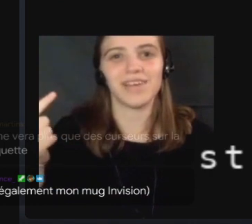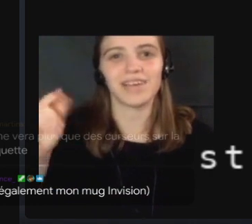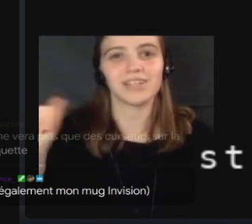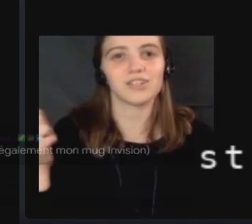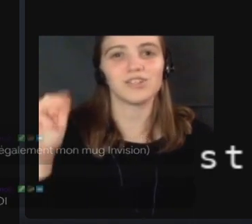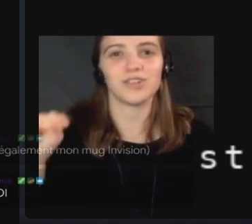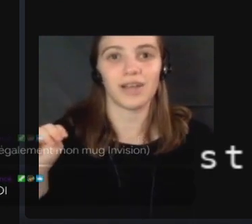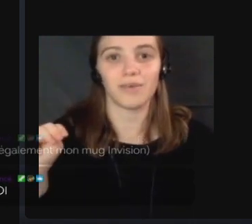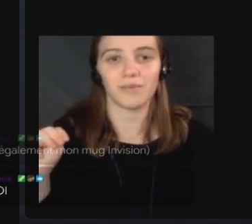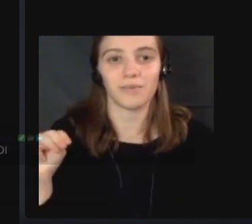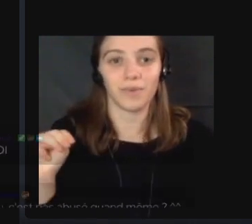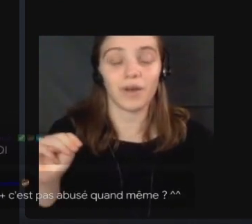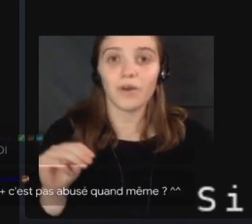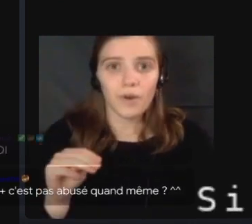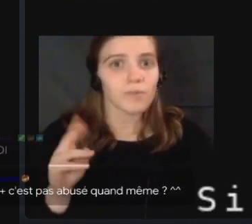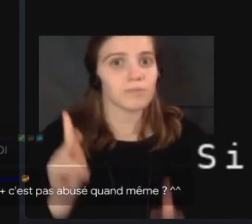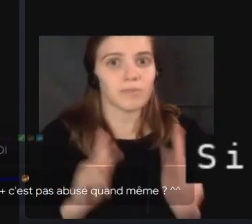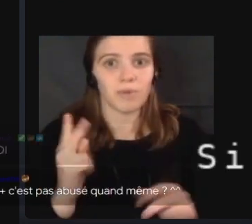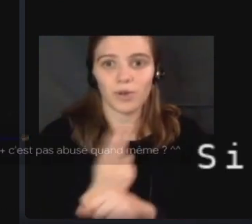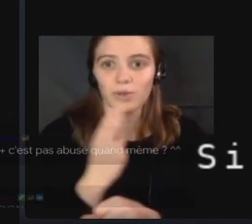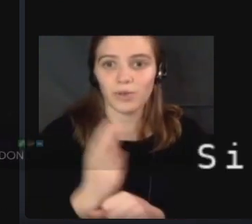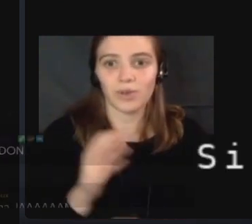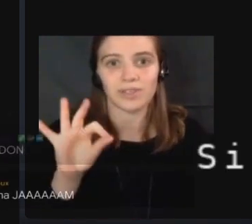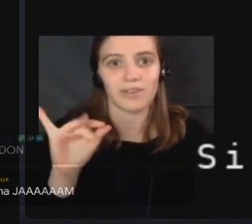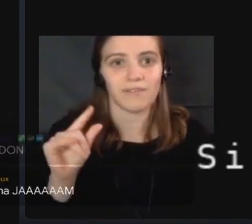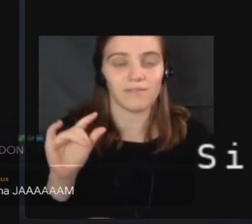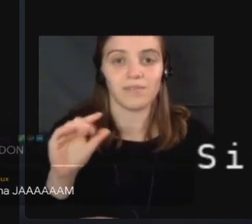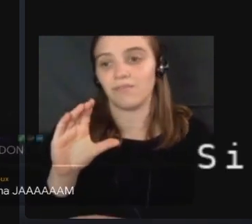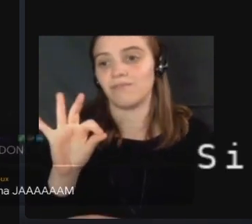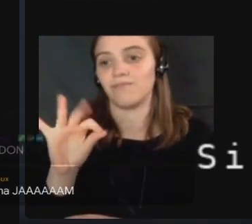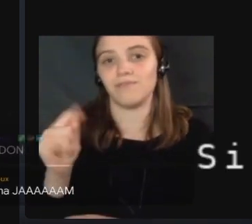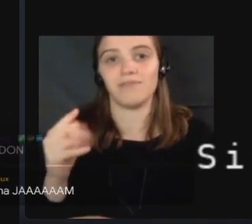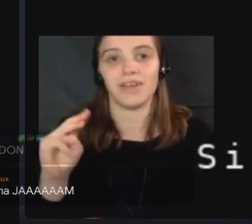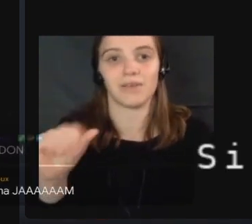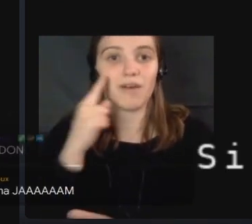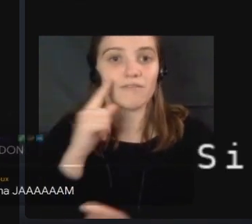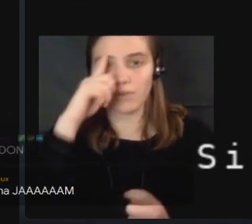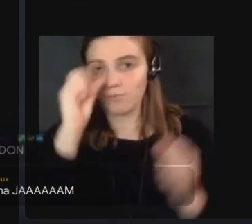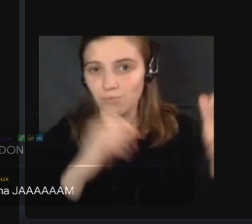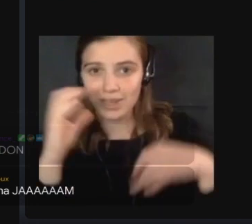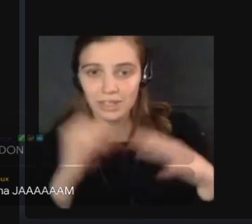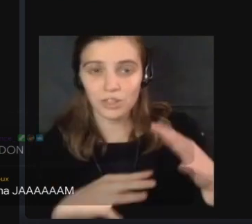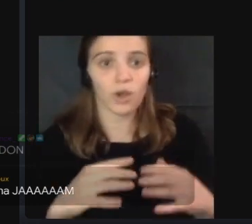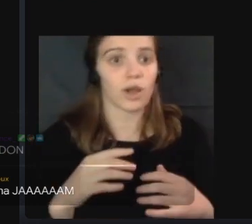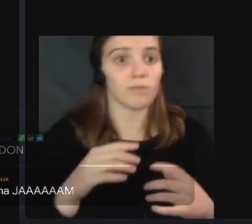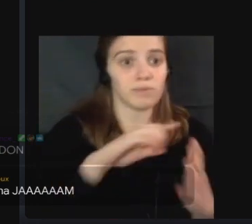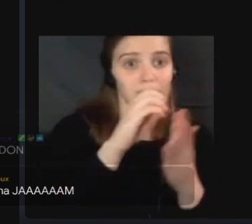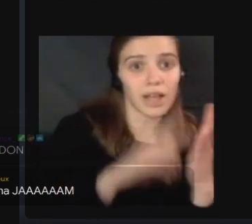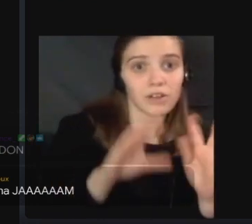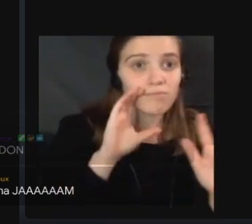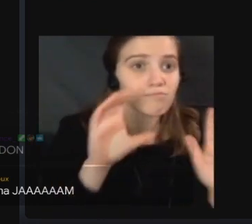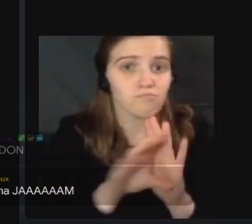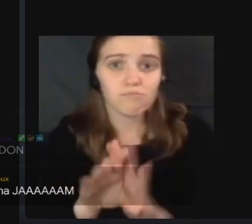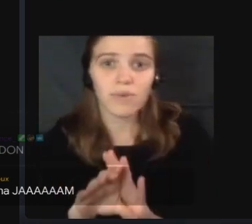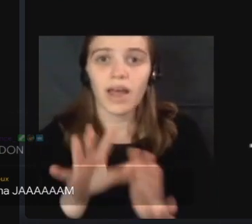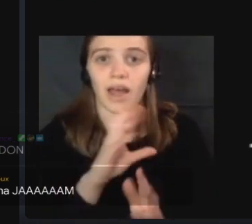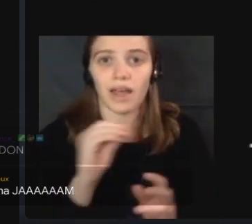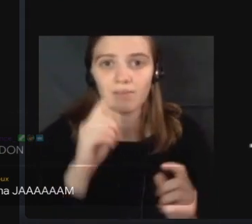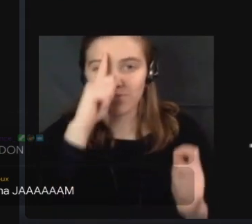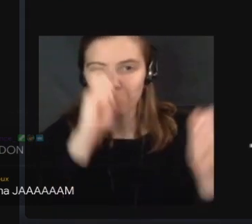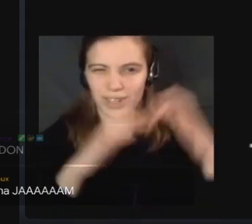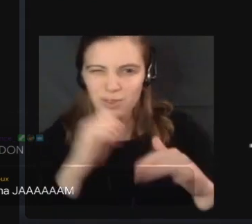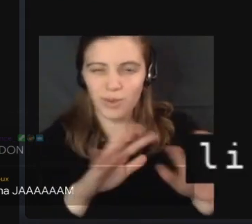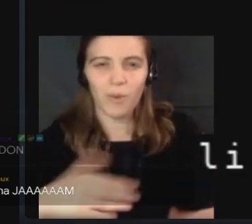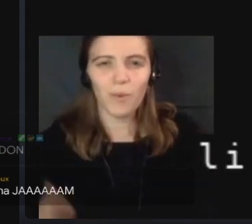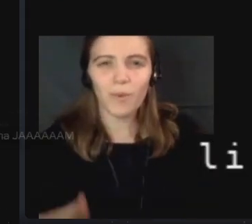Ah, used Figma FigJam. to brainstorm, whiteboard, and to diagram. Ok, ils vont It's faire un made Miro. Figma almost like a physical space to gather, an infinite canvas